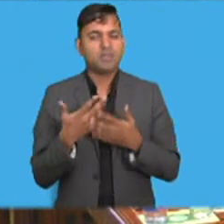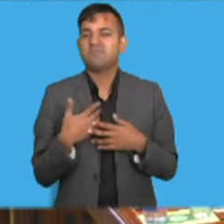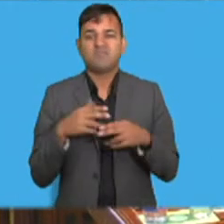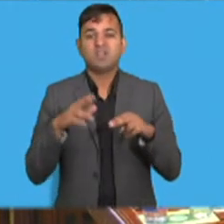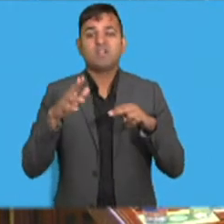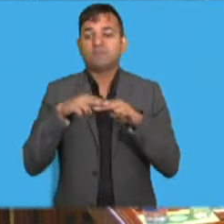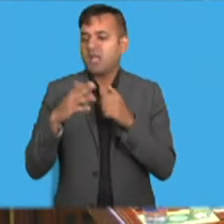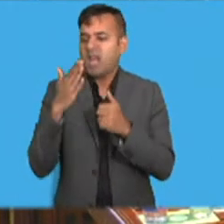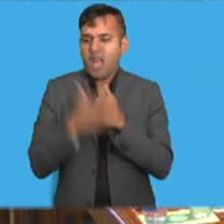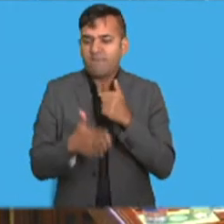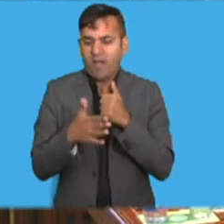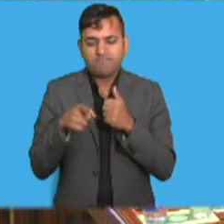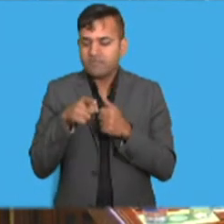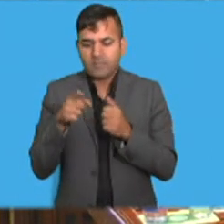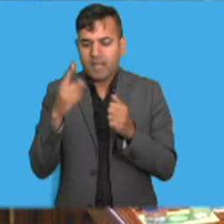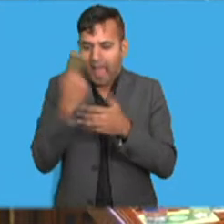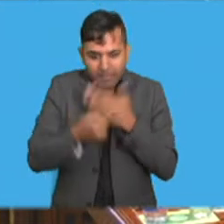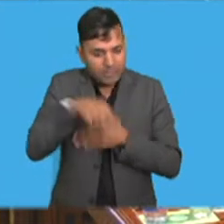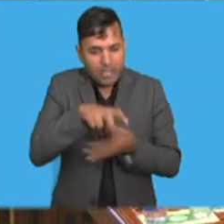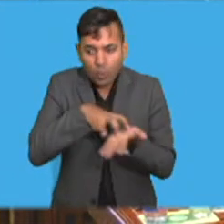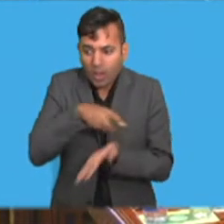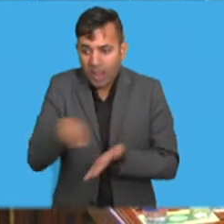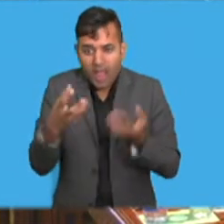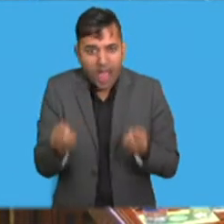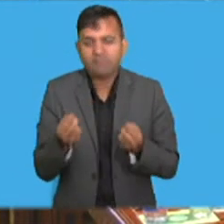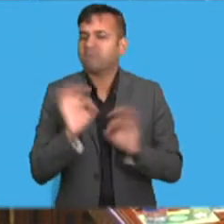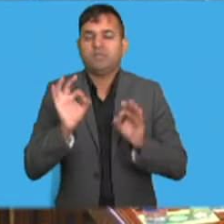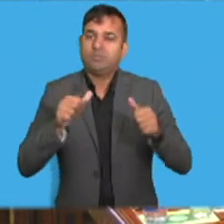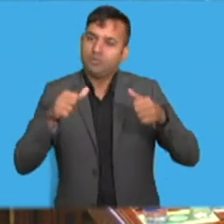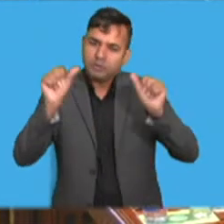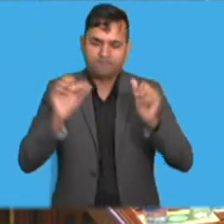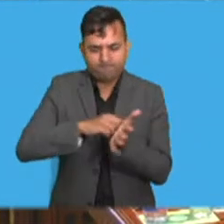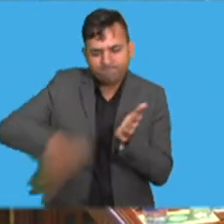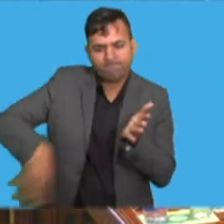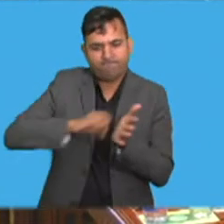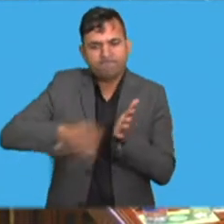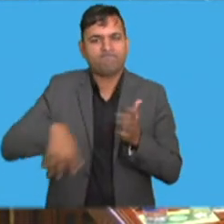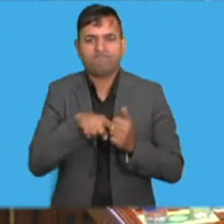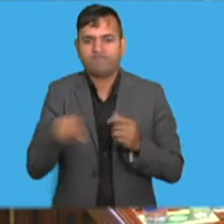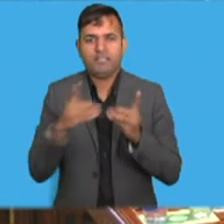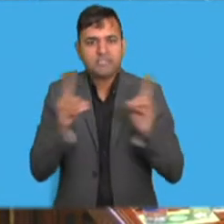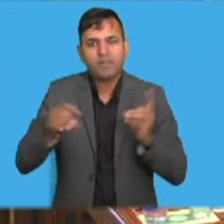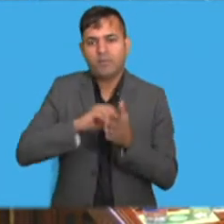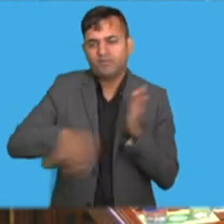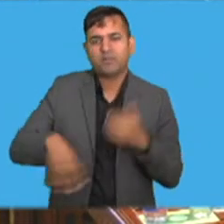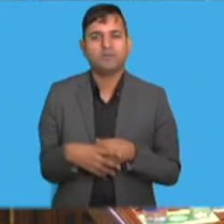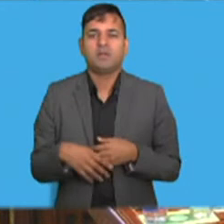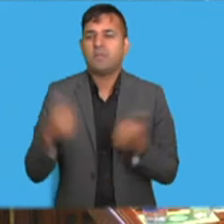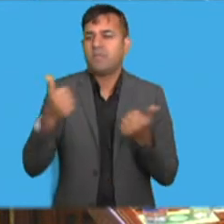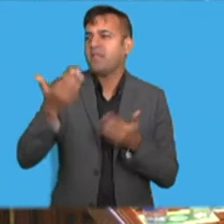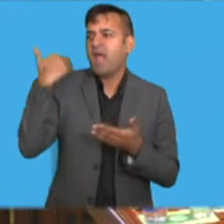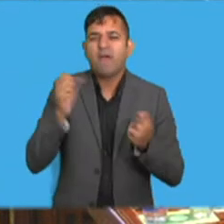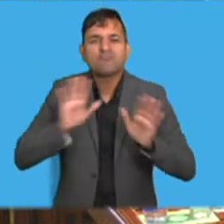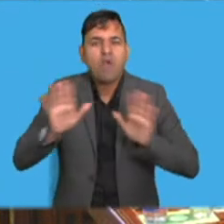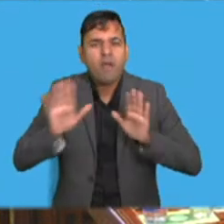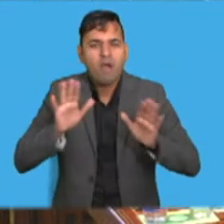Because we cannot afford to take backward steps. We need more. Fail. More